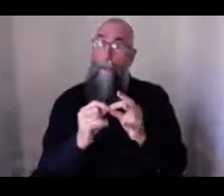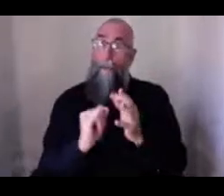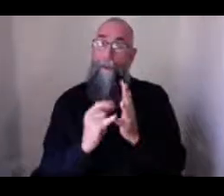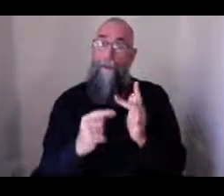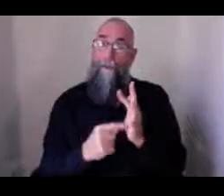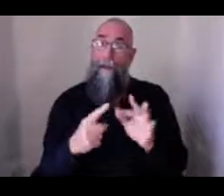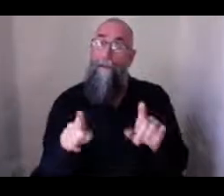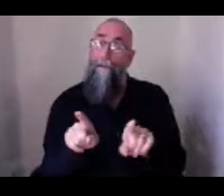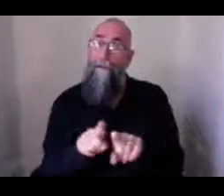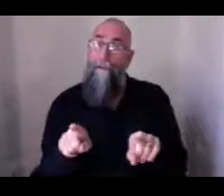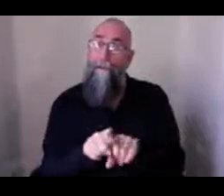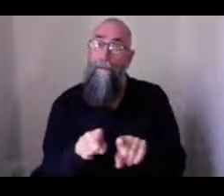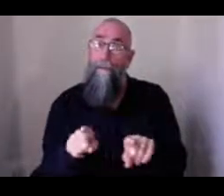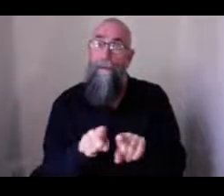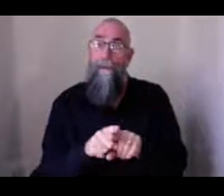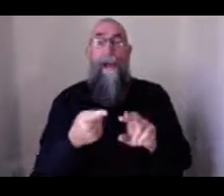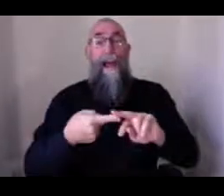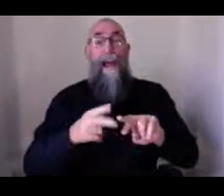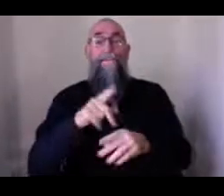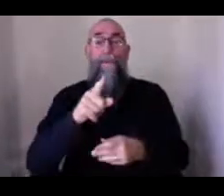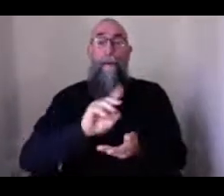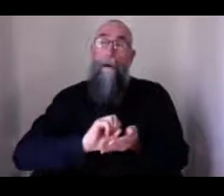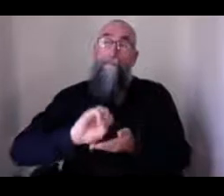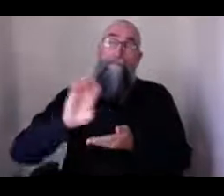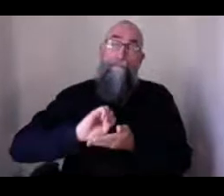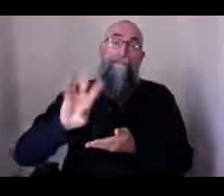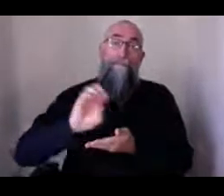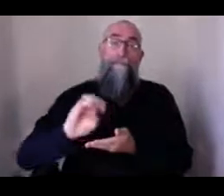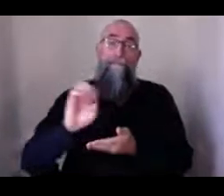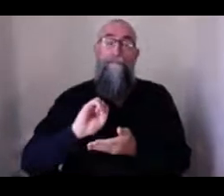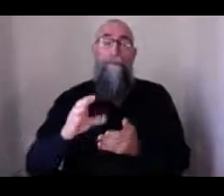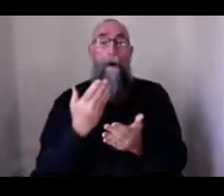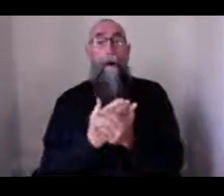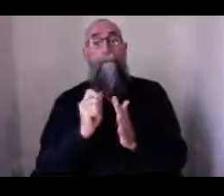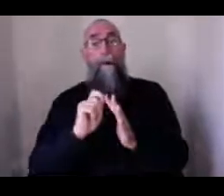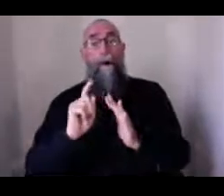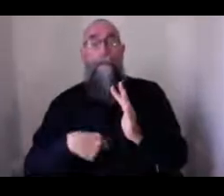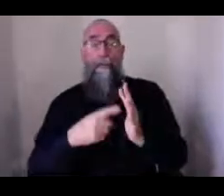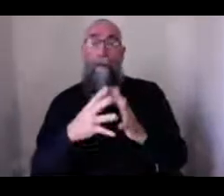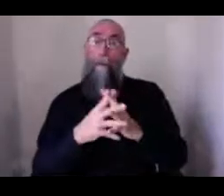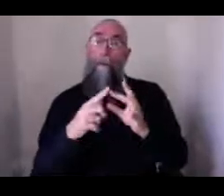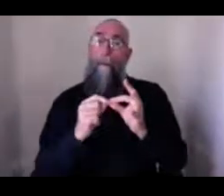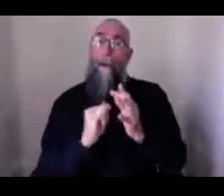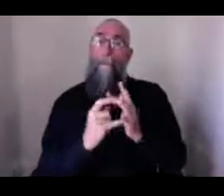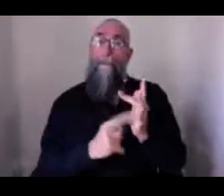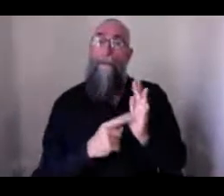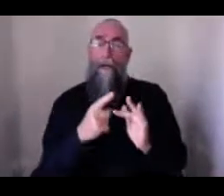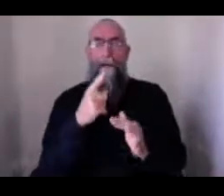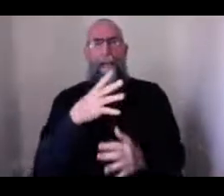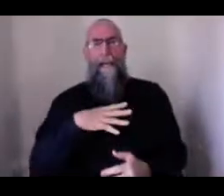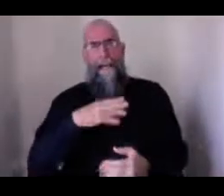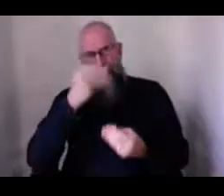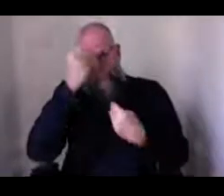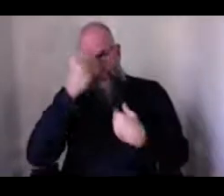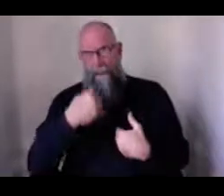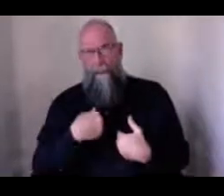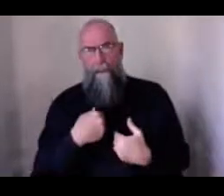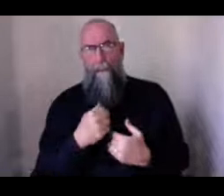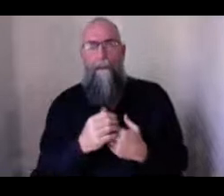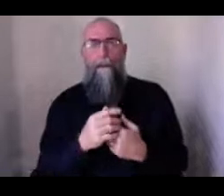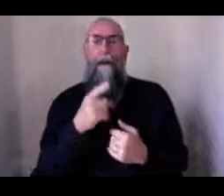your work if you upload your projects to a website. The application will also ask you for your biography